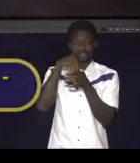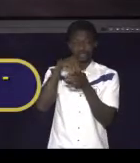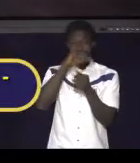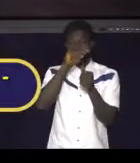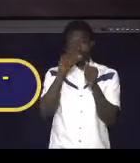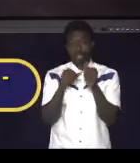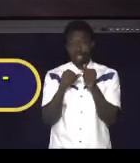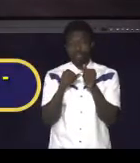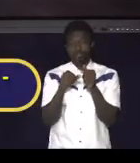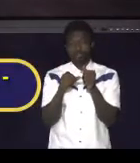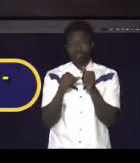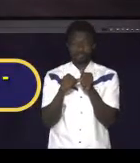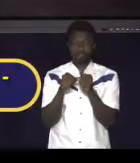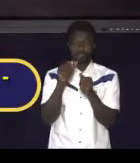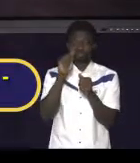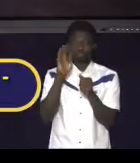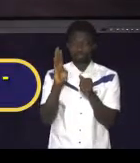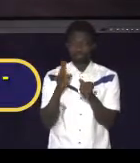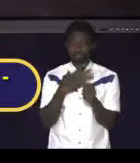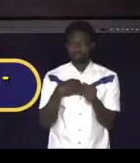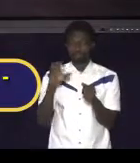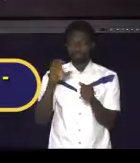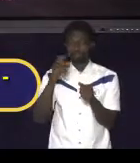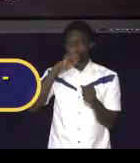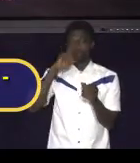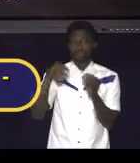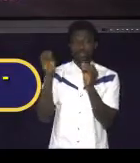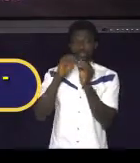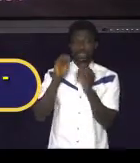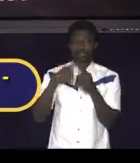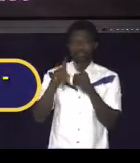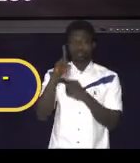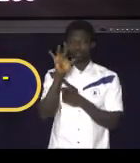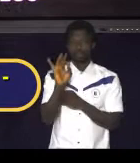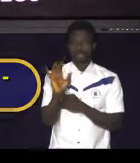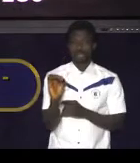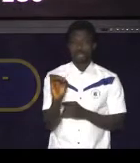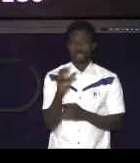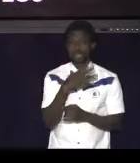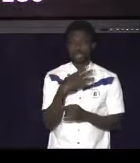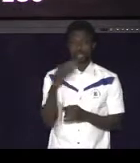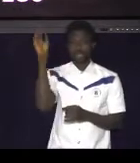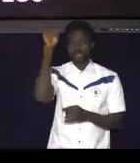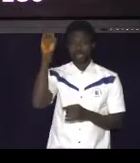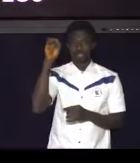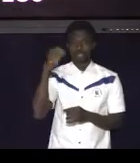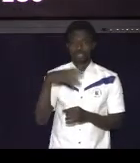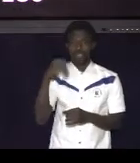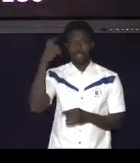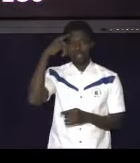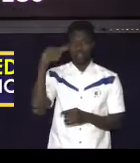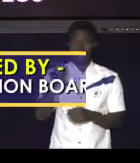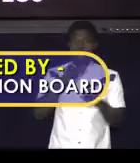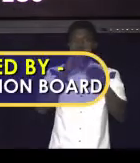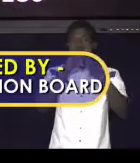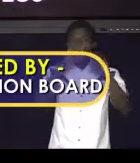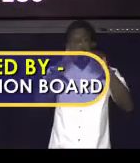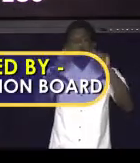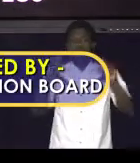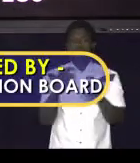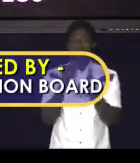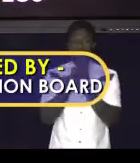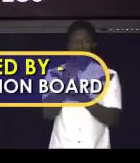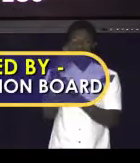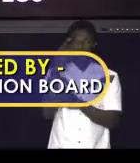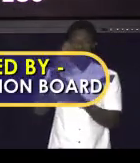triangle to A, B, and C must add up to 180 degrees. So for any triangle that you